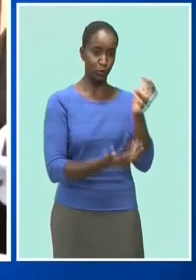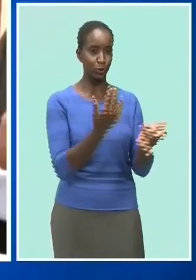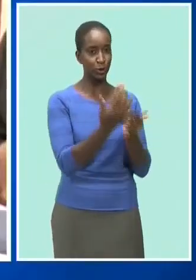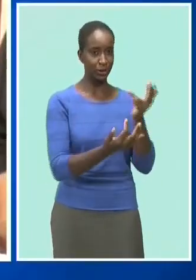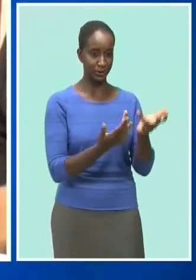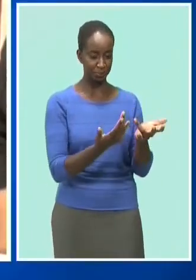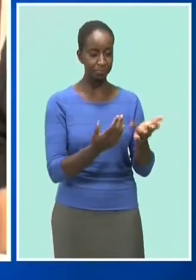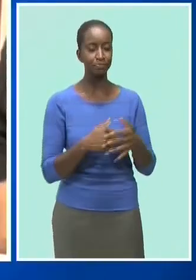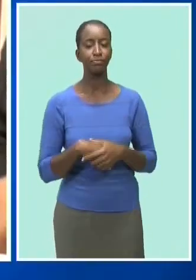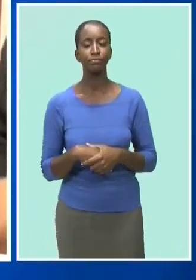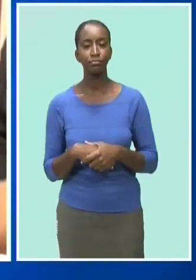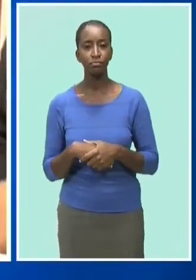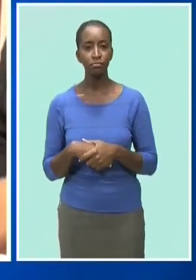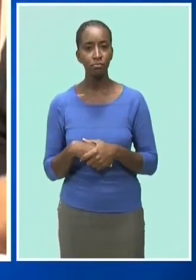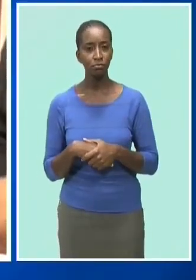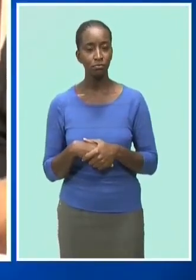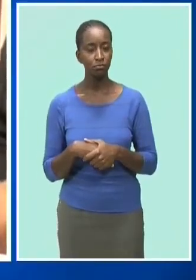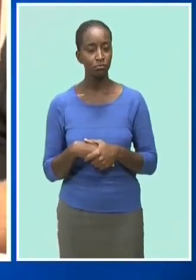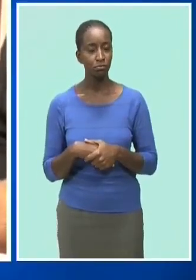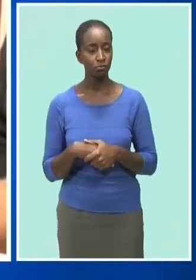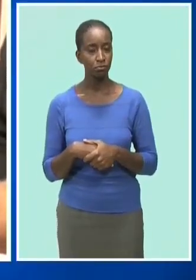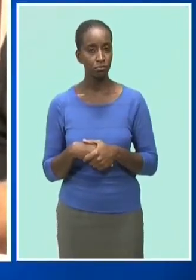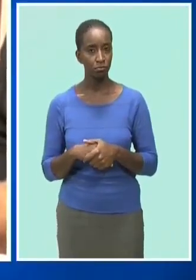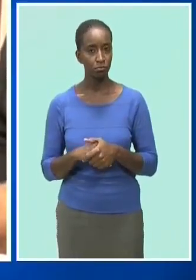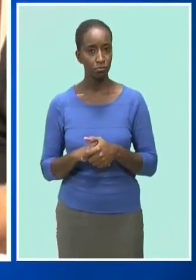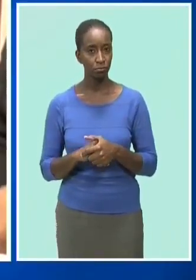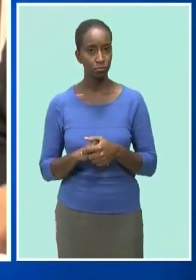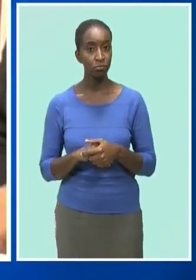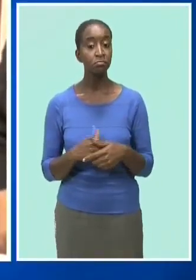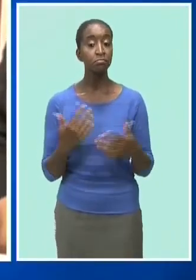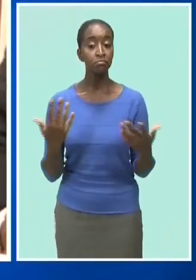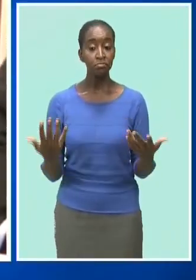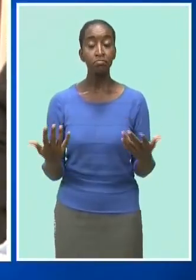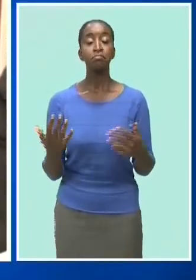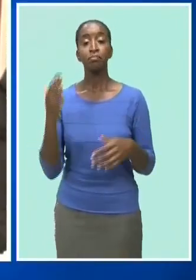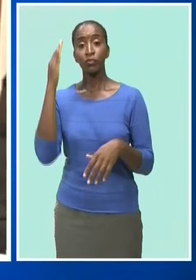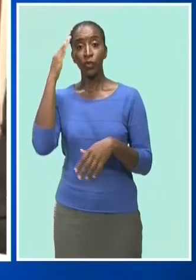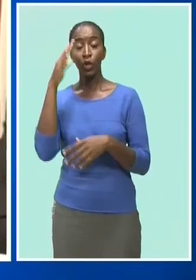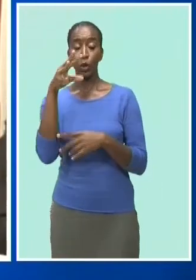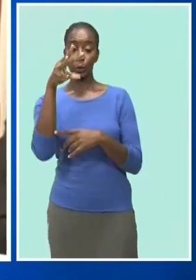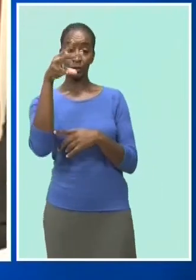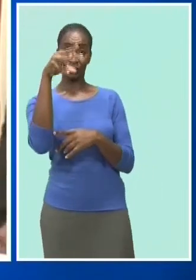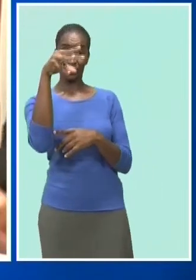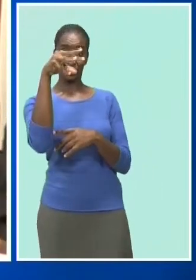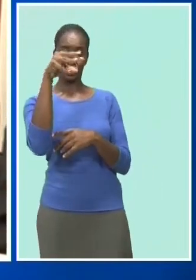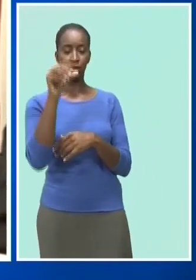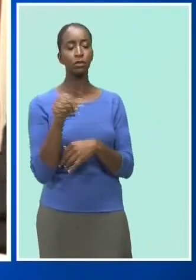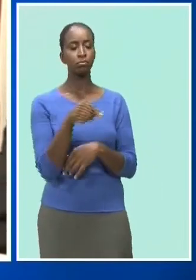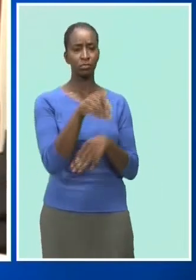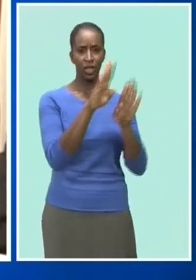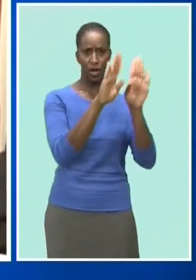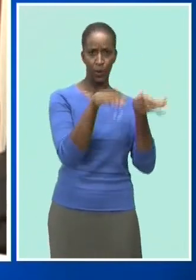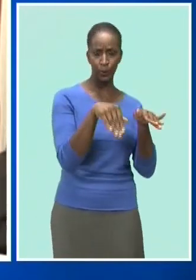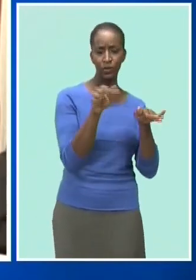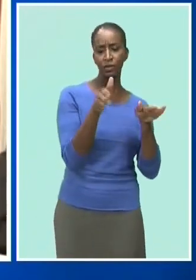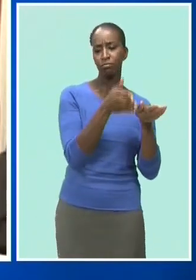Investigations to date have focused on closed-circuit television from an adjacent house,